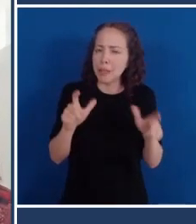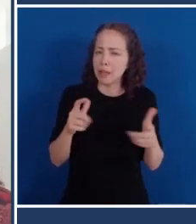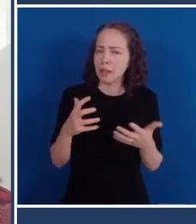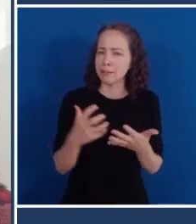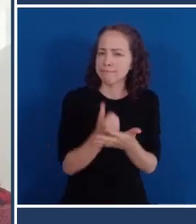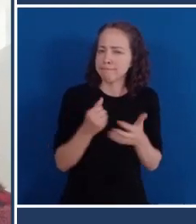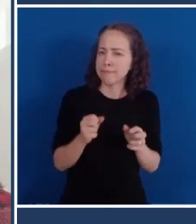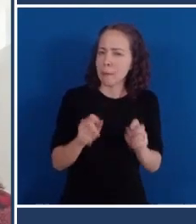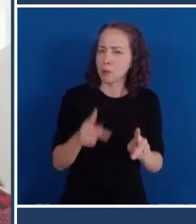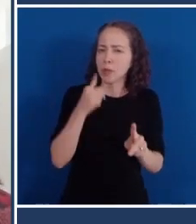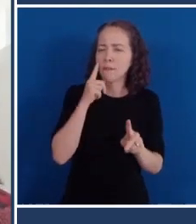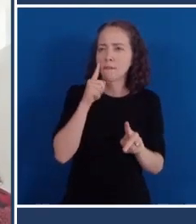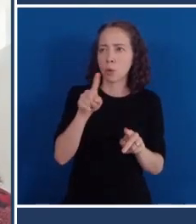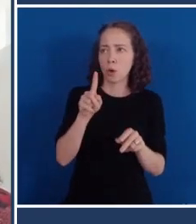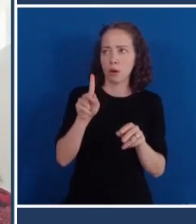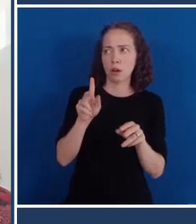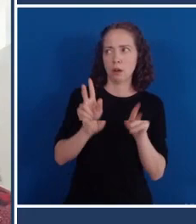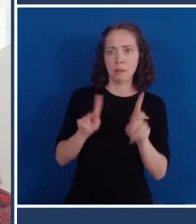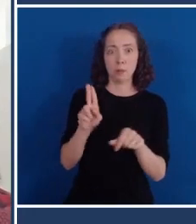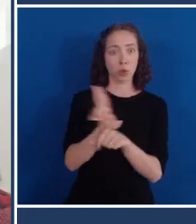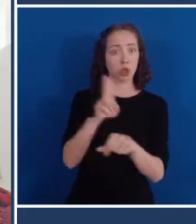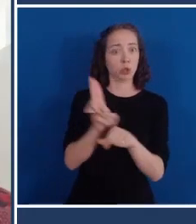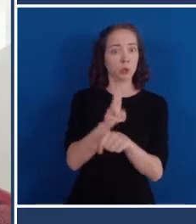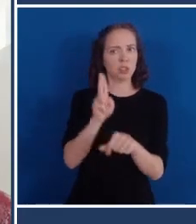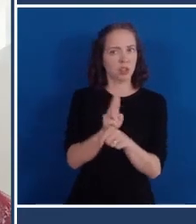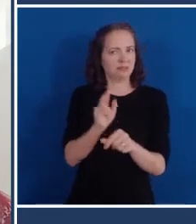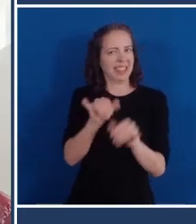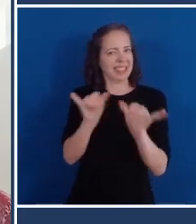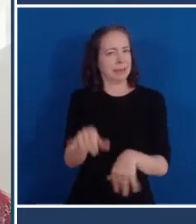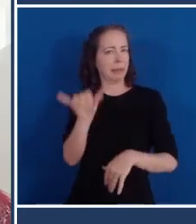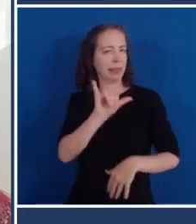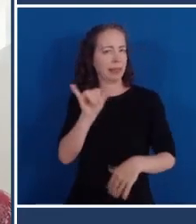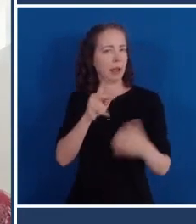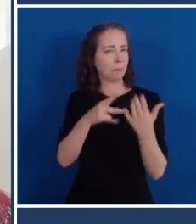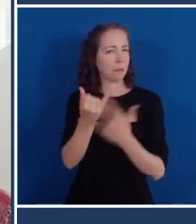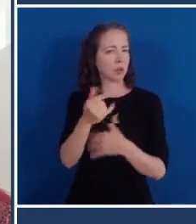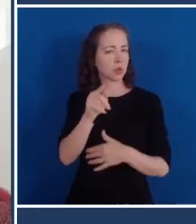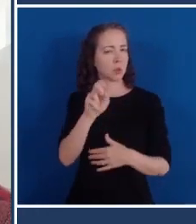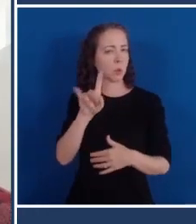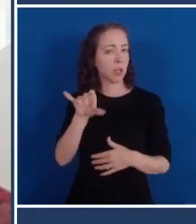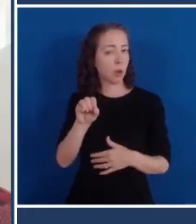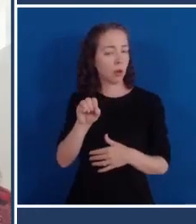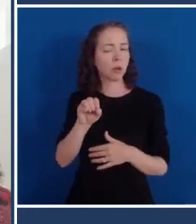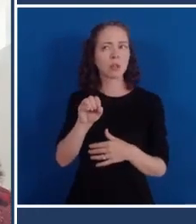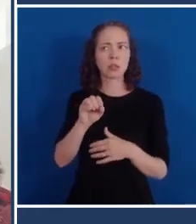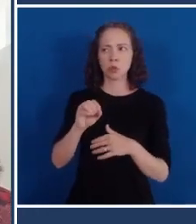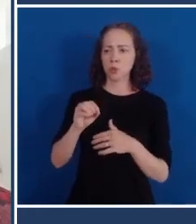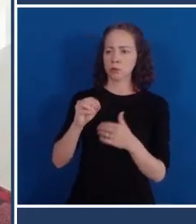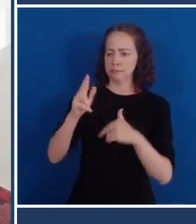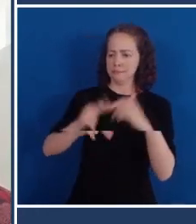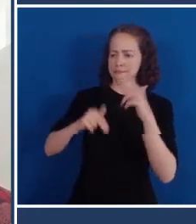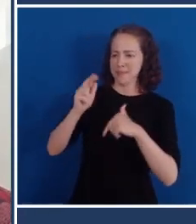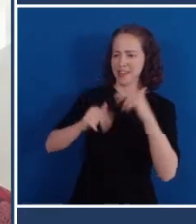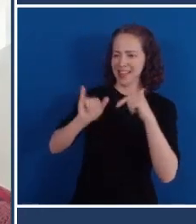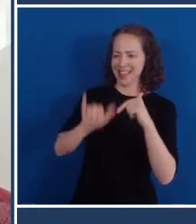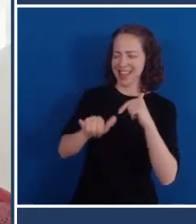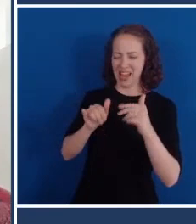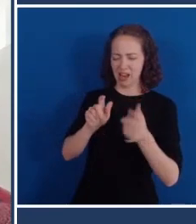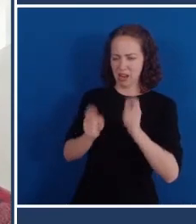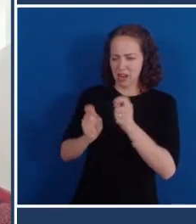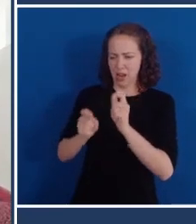of a Project Tokyo-like system to build the experience themselves and to do that in a way that